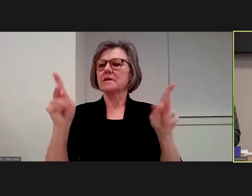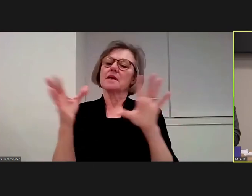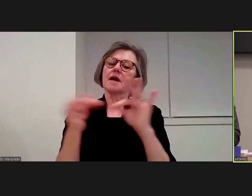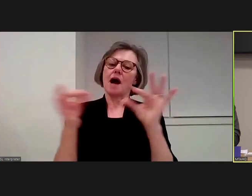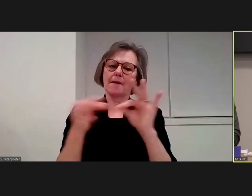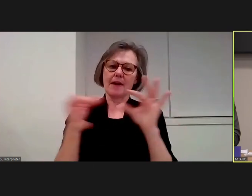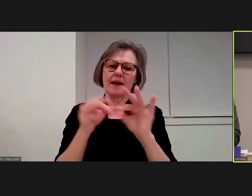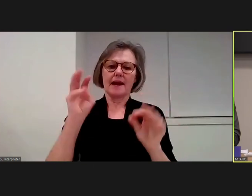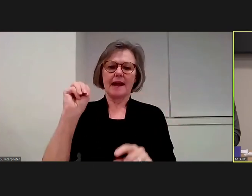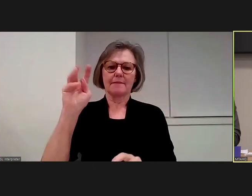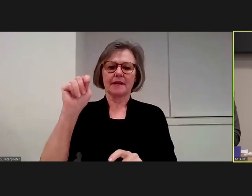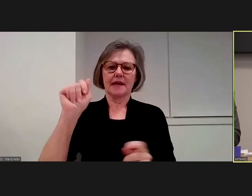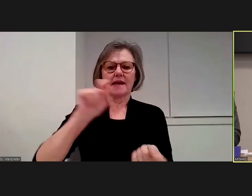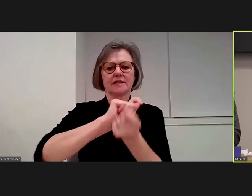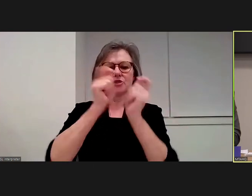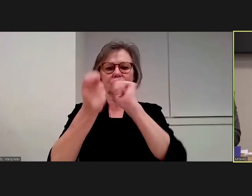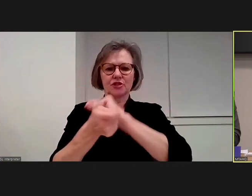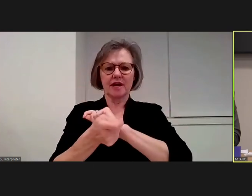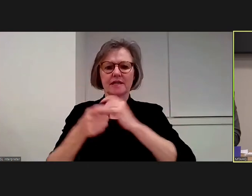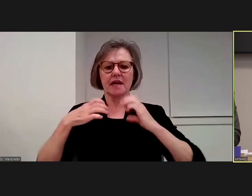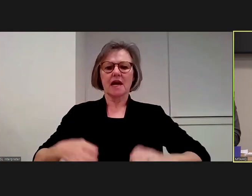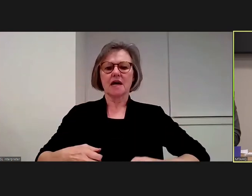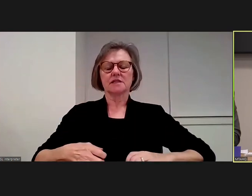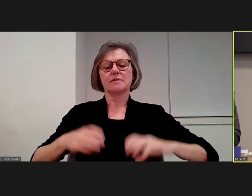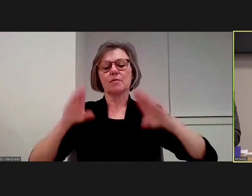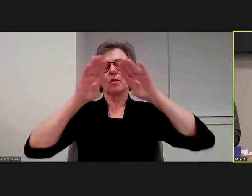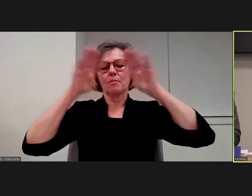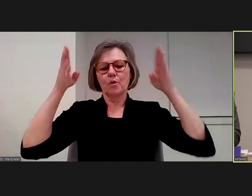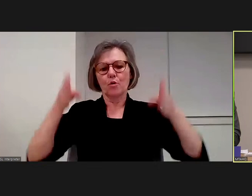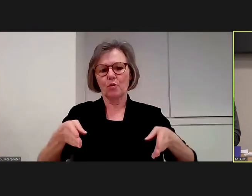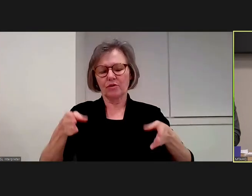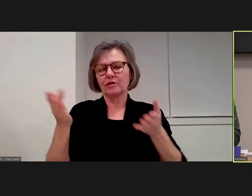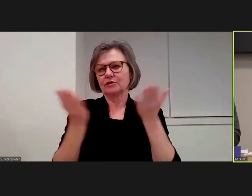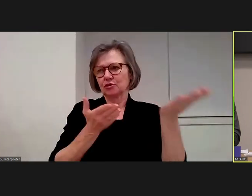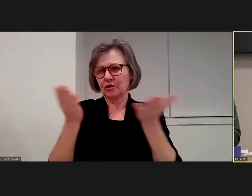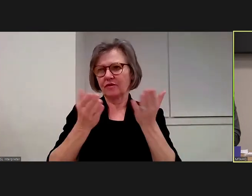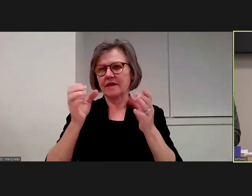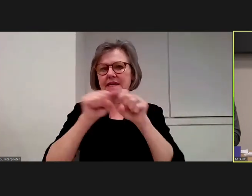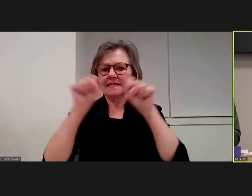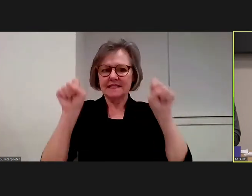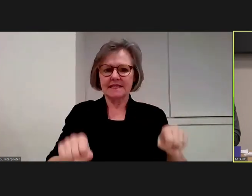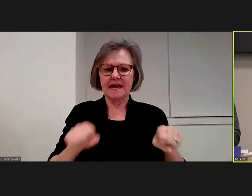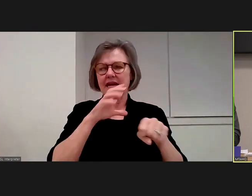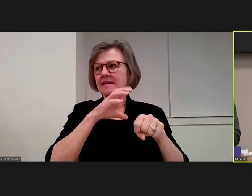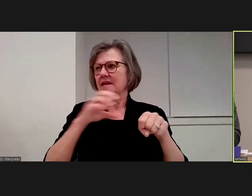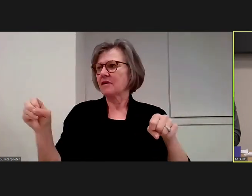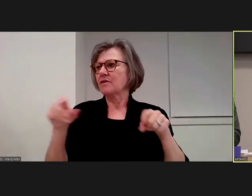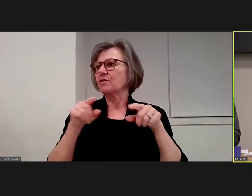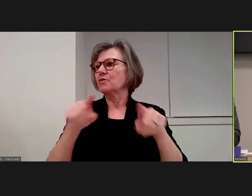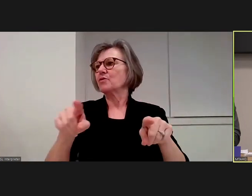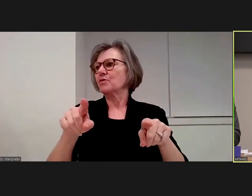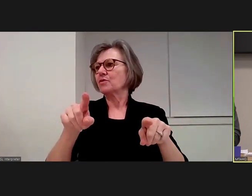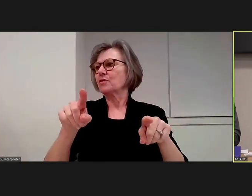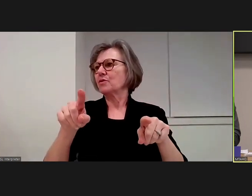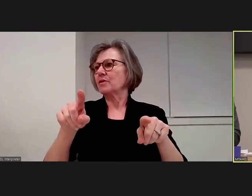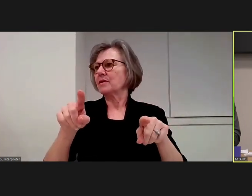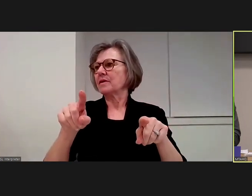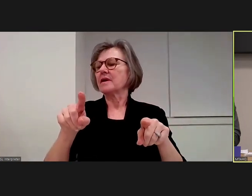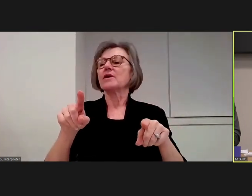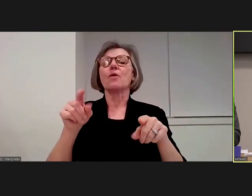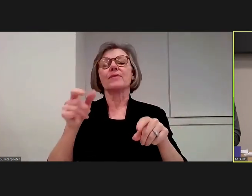on the MTA's change to customer booth service at stations and coverage during the agent meal